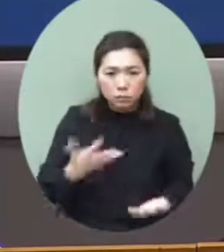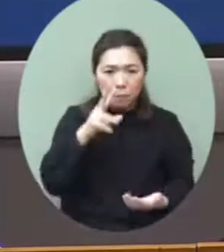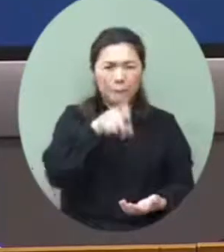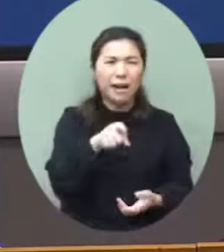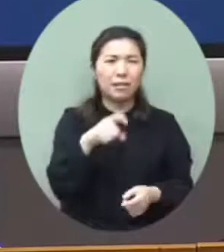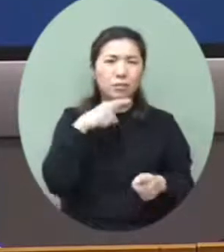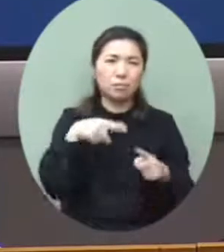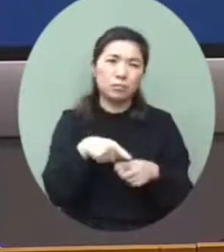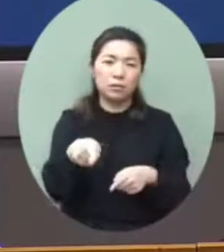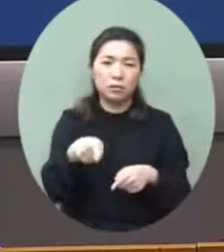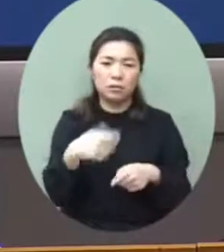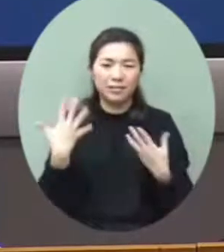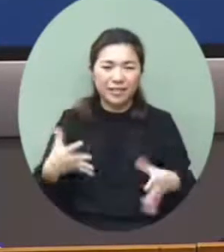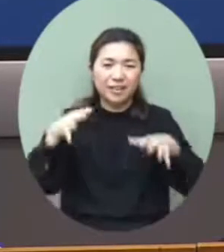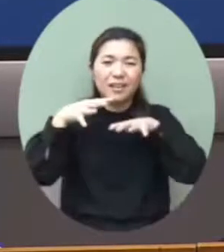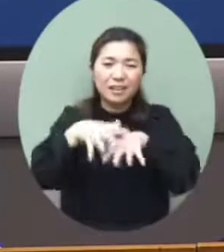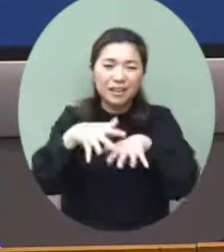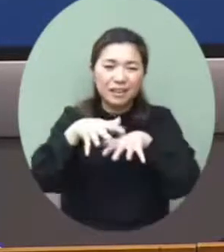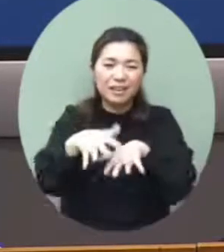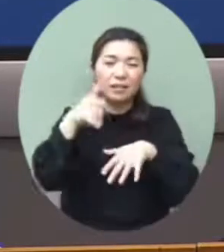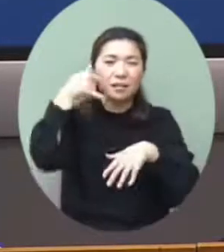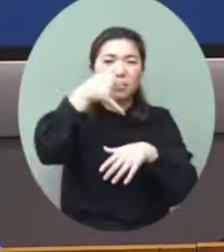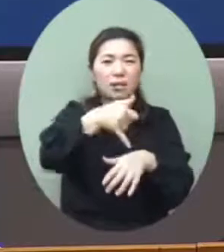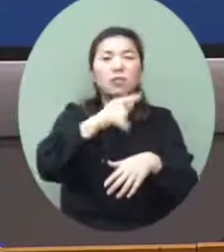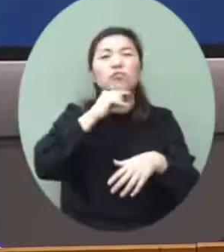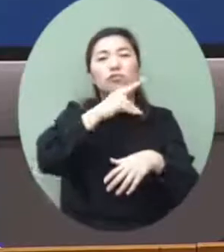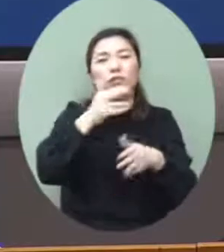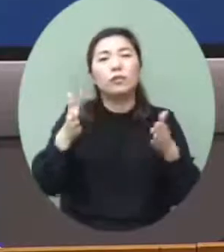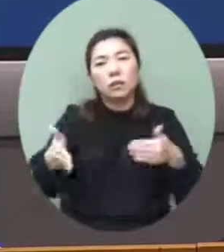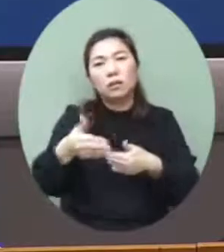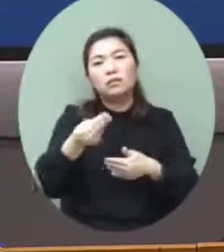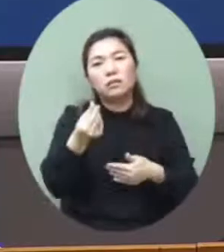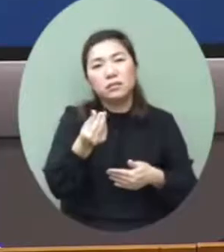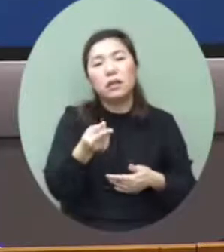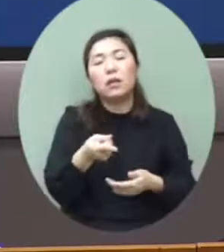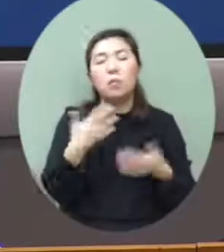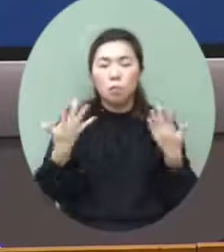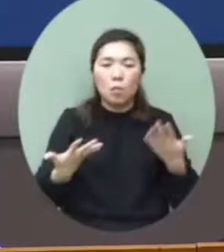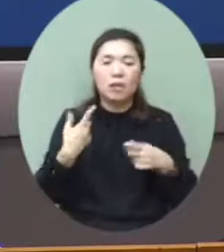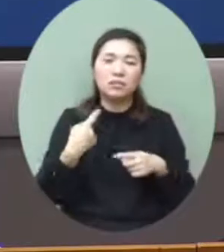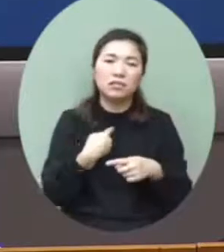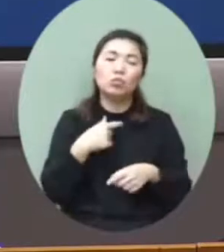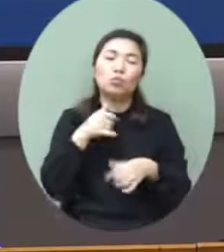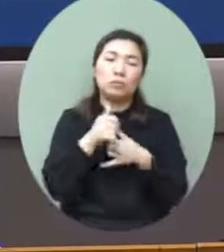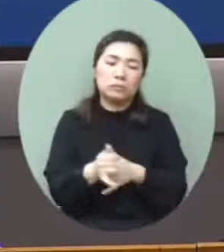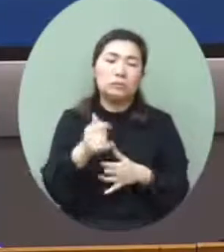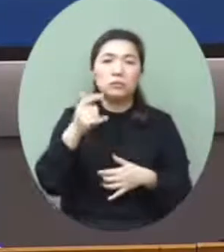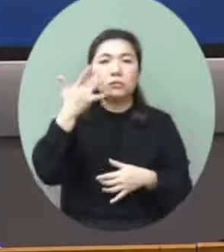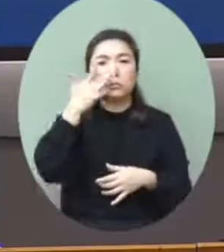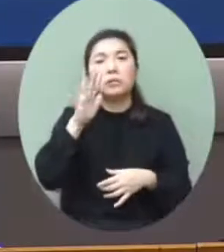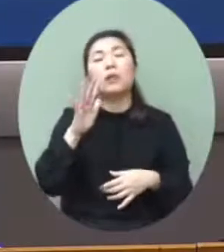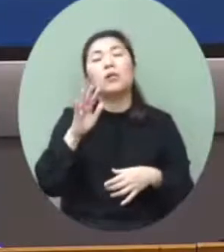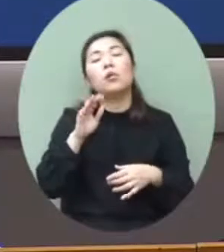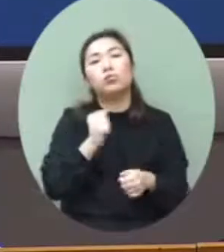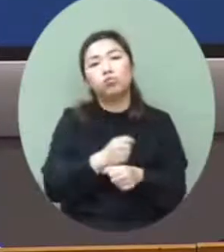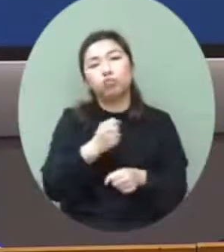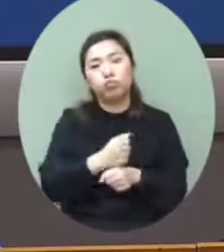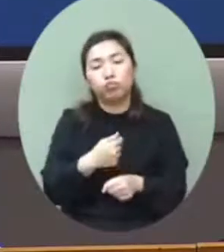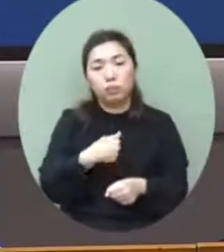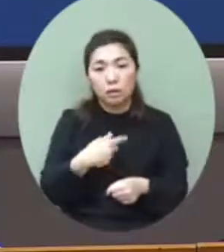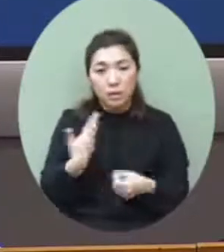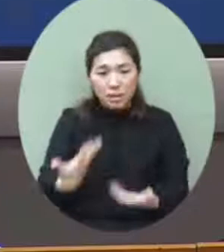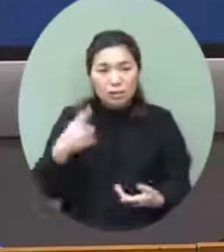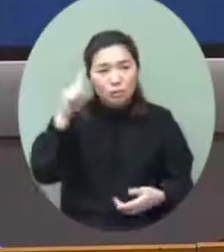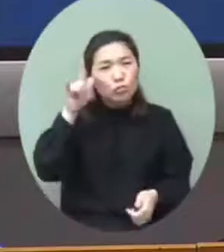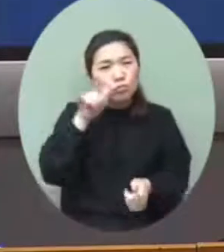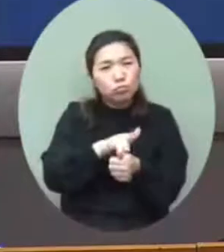we once put in place previously. We do not want to see people flock to beaches.